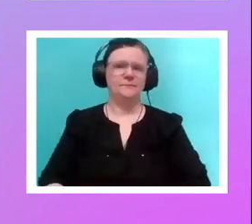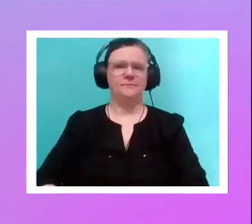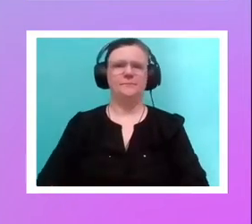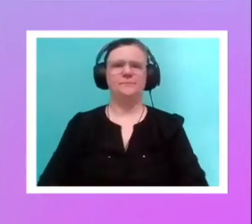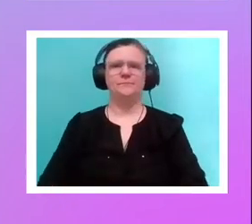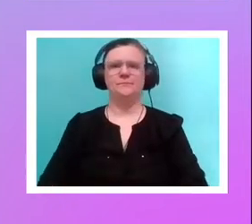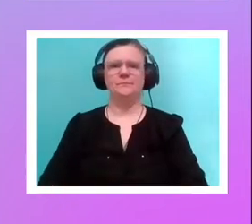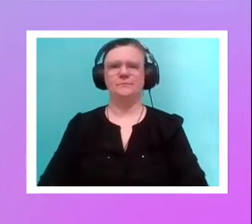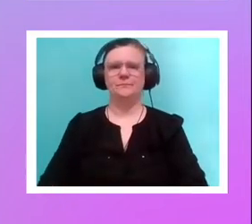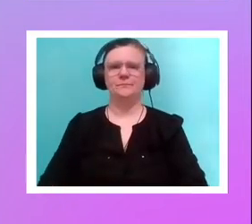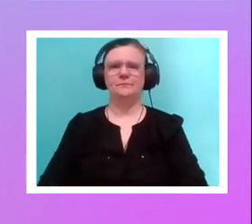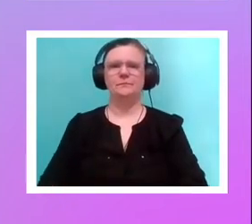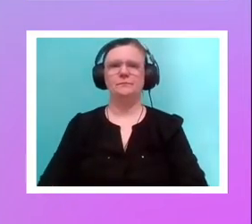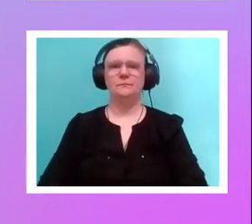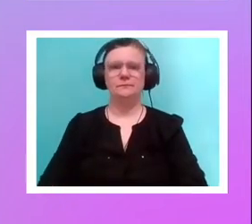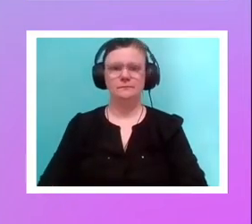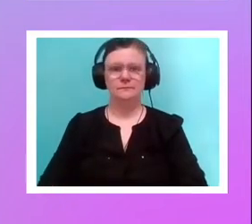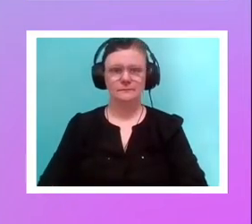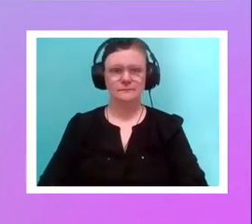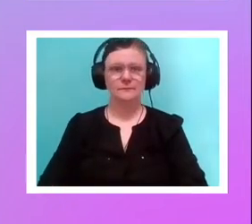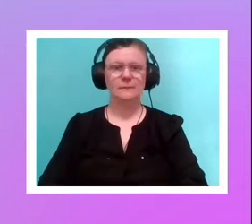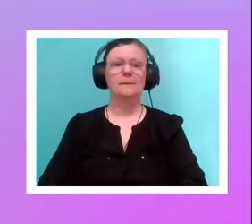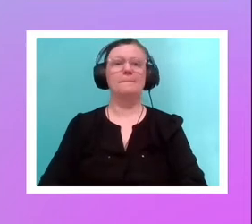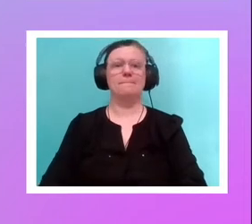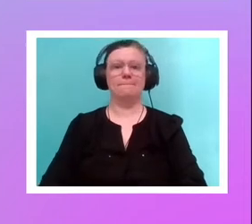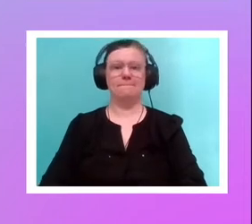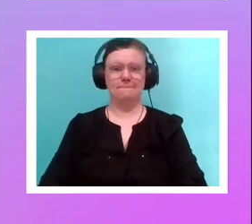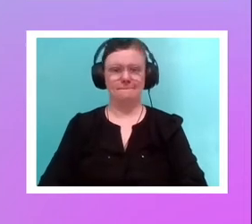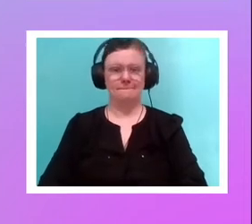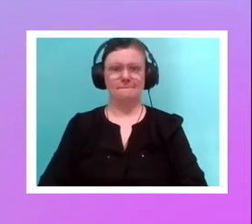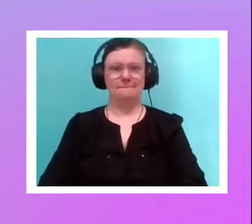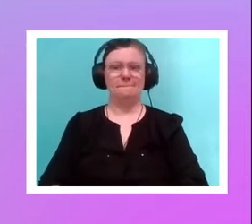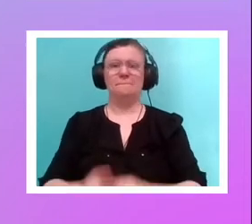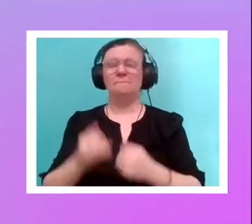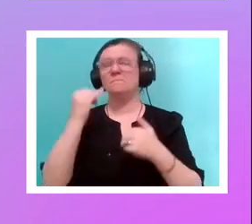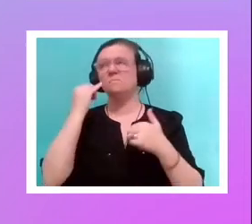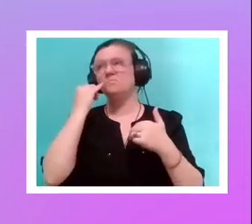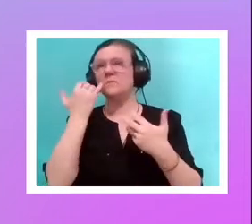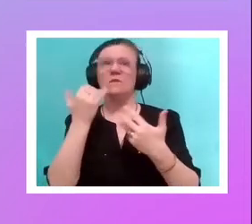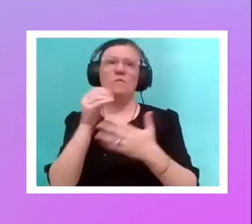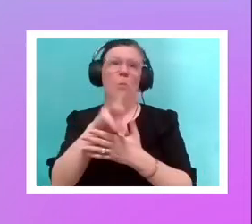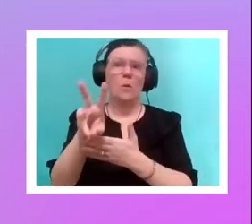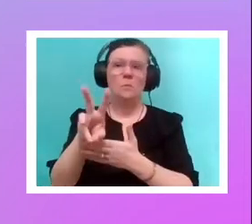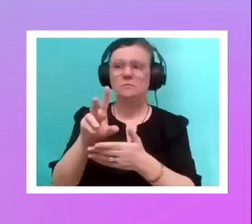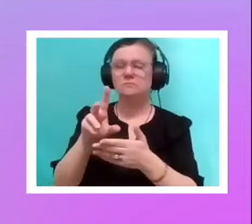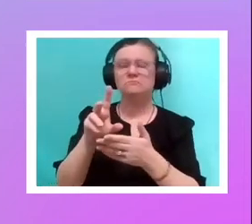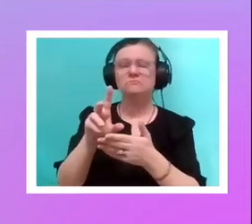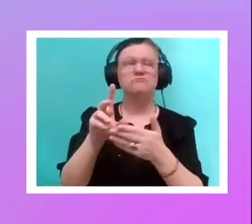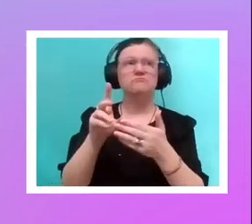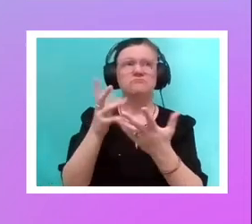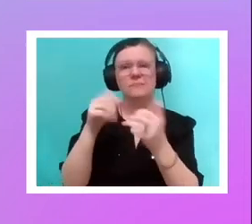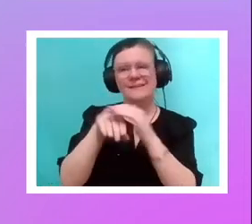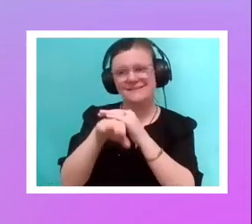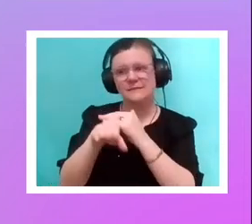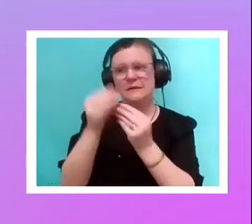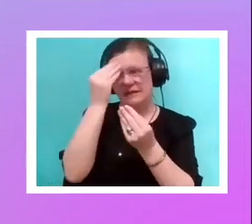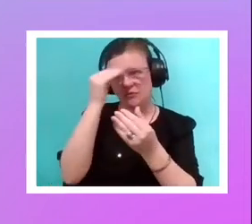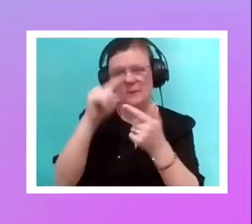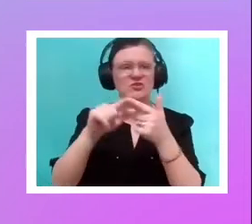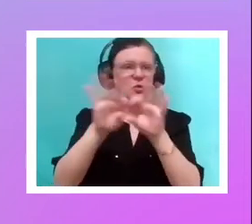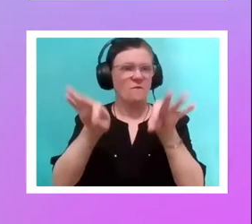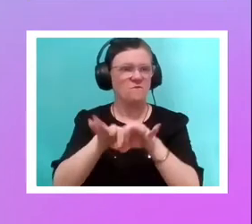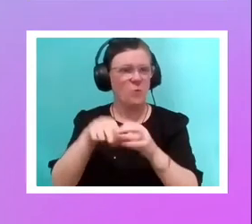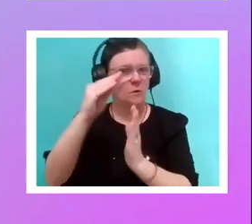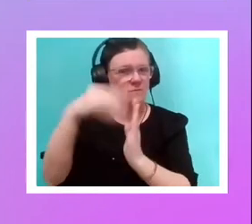To successfully complete a transaction, and by a transaction I mean anything from gathering information or completing a form, just